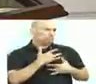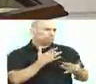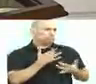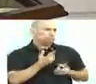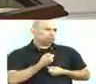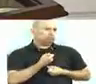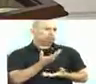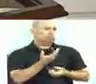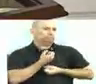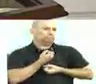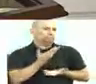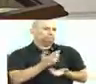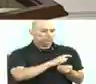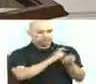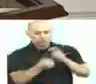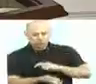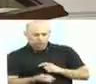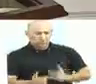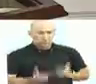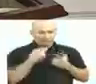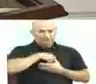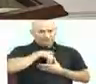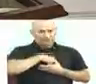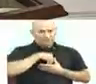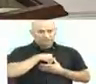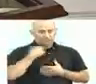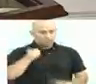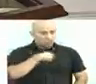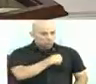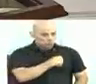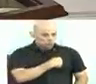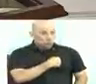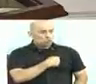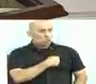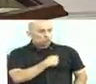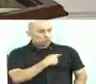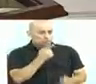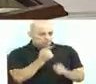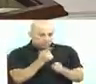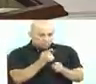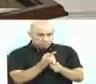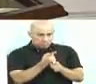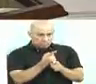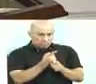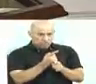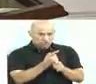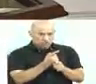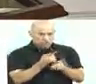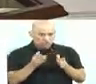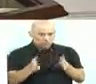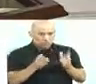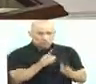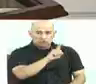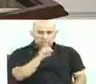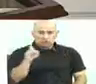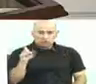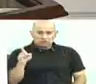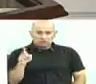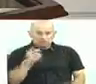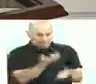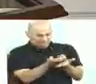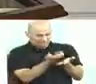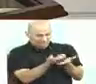overflow of a changed life. Are we growing through justice? Is there